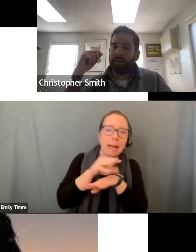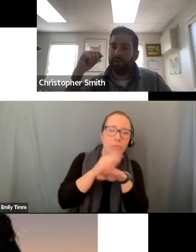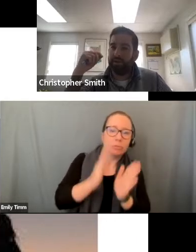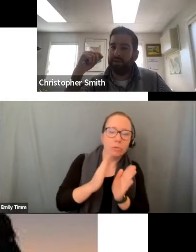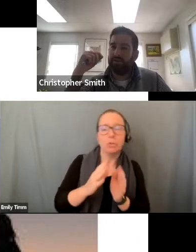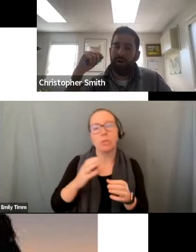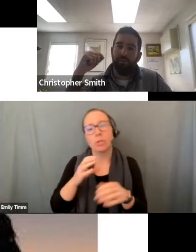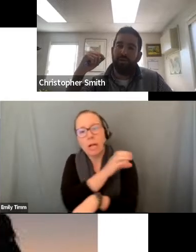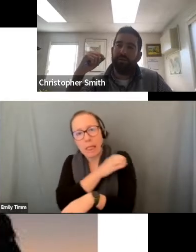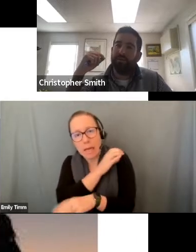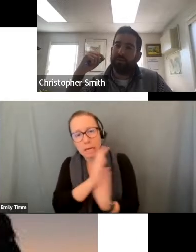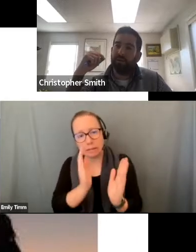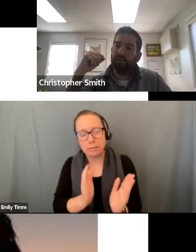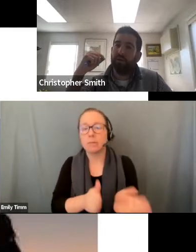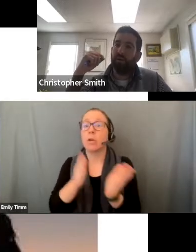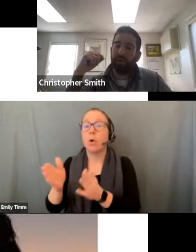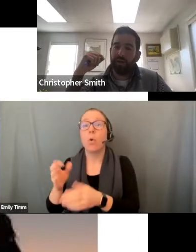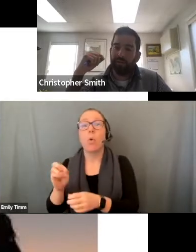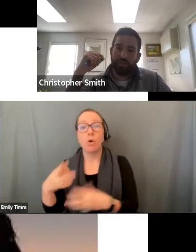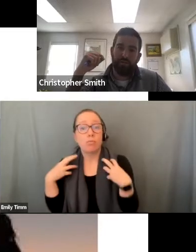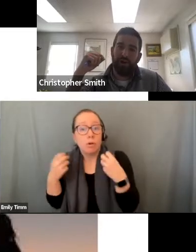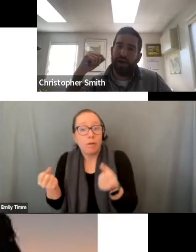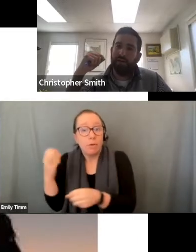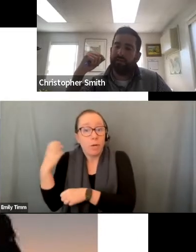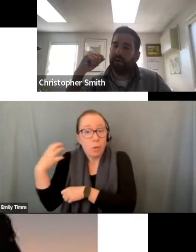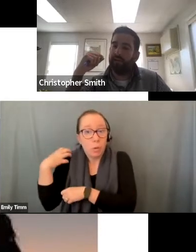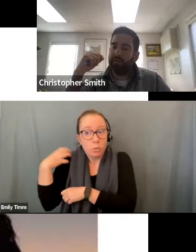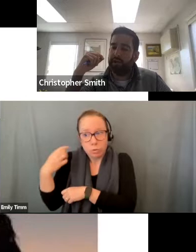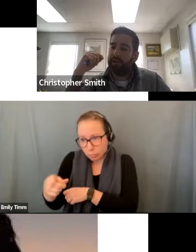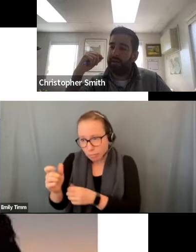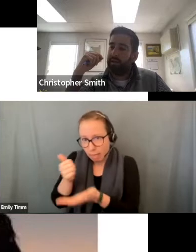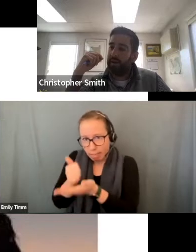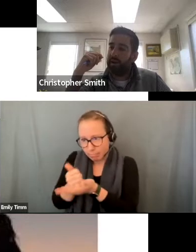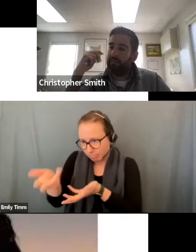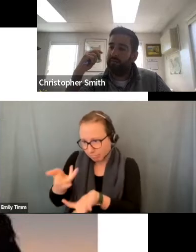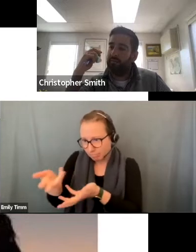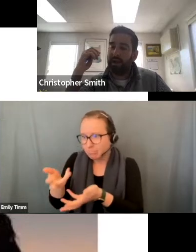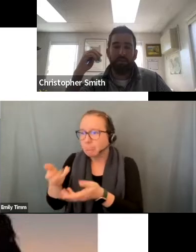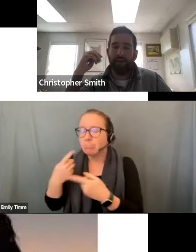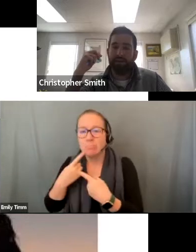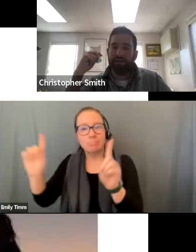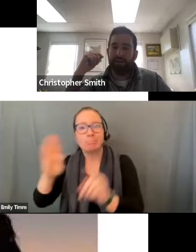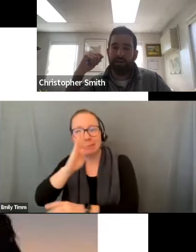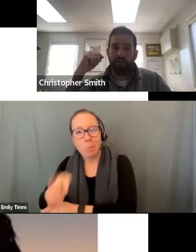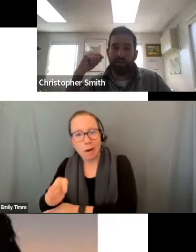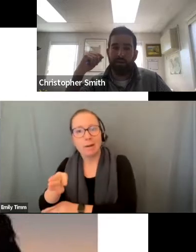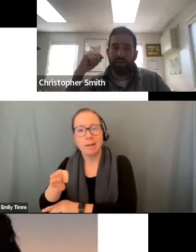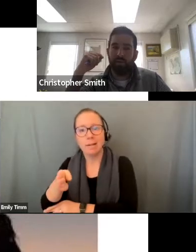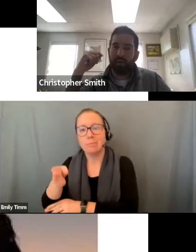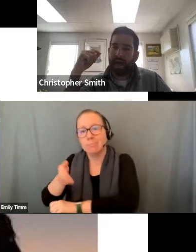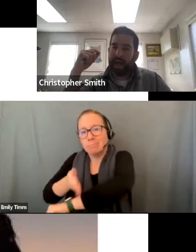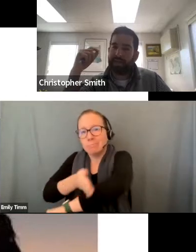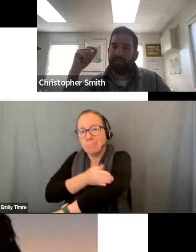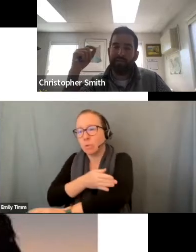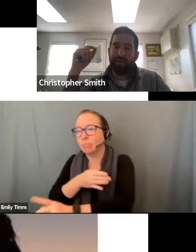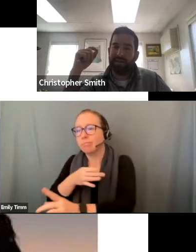recovery coach to help an individual working towards sobriety and recovery make progress on their goals. And we're